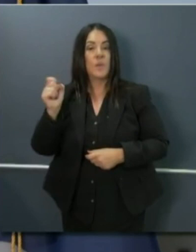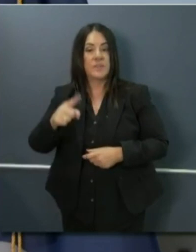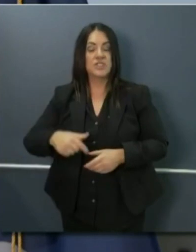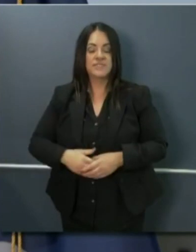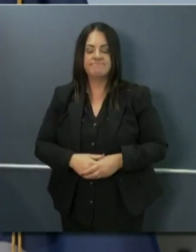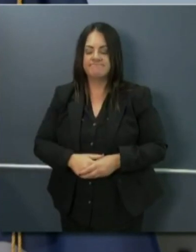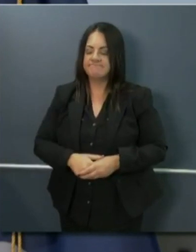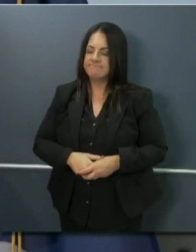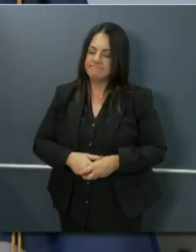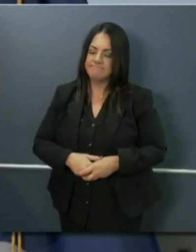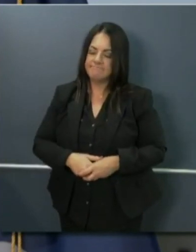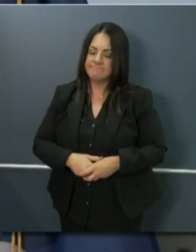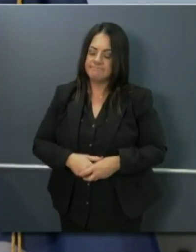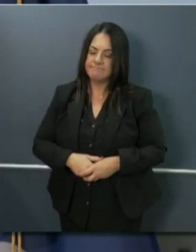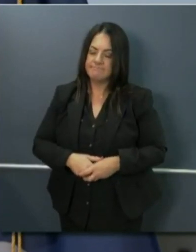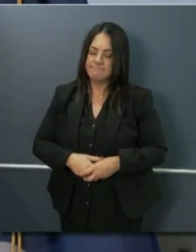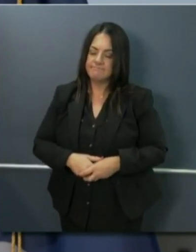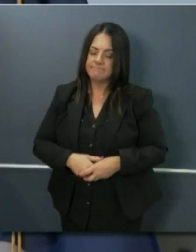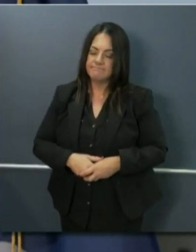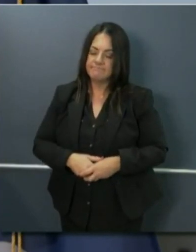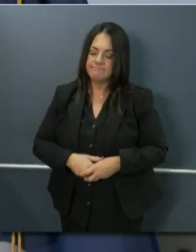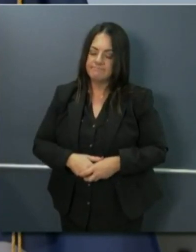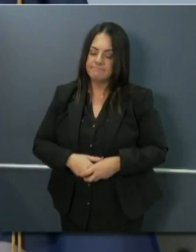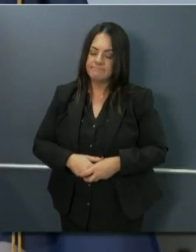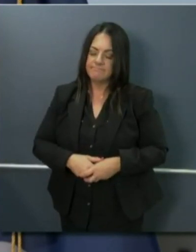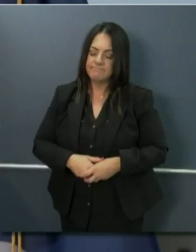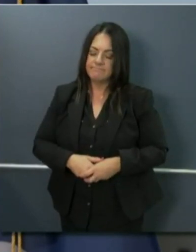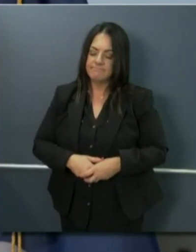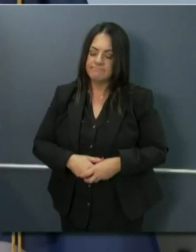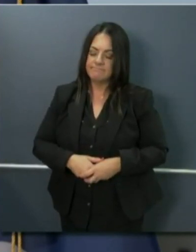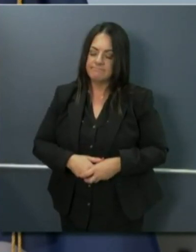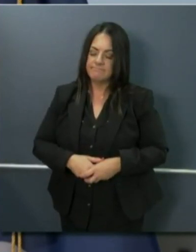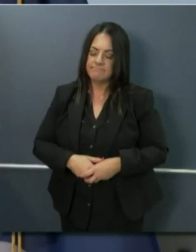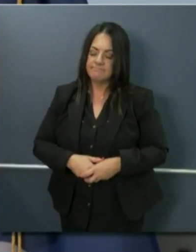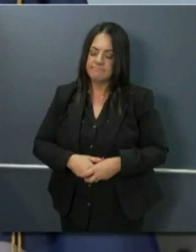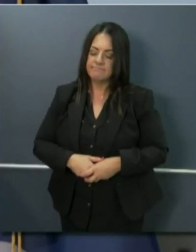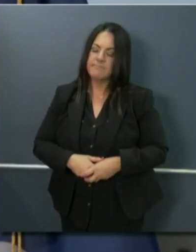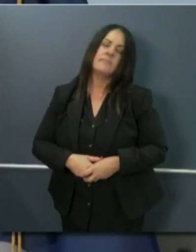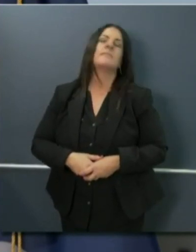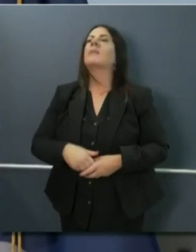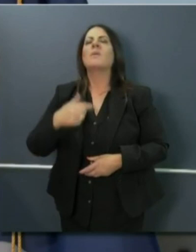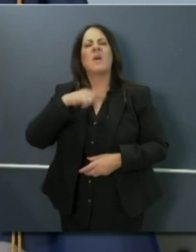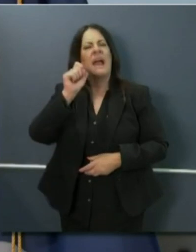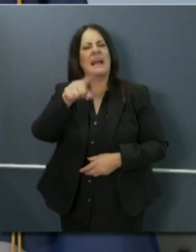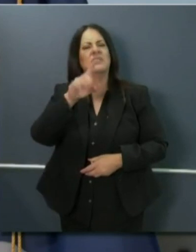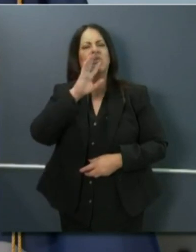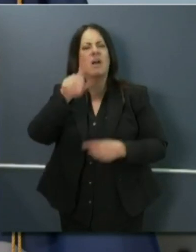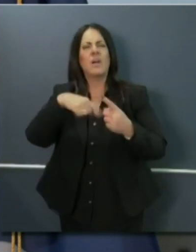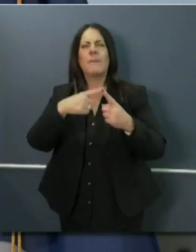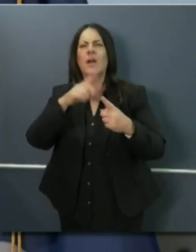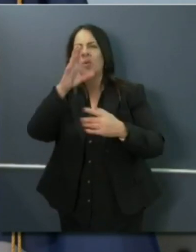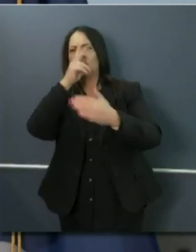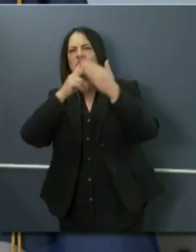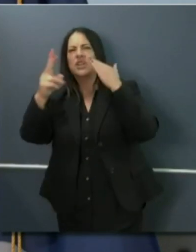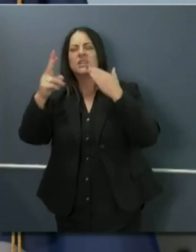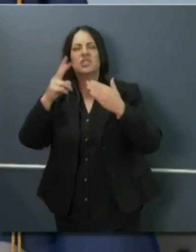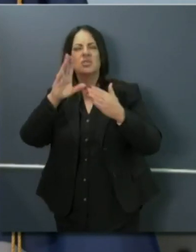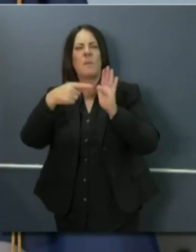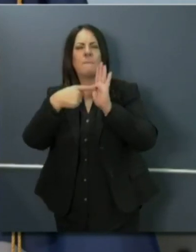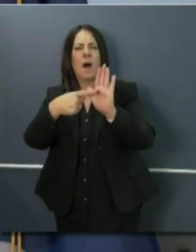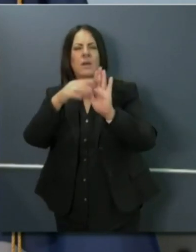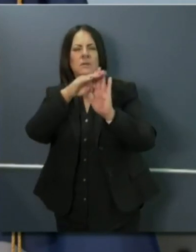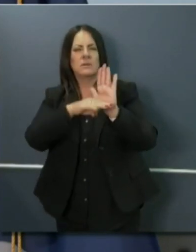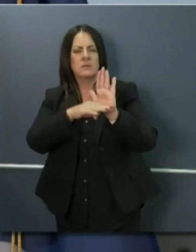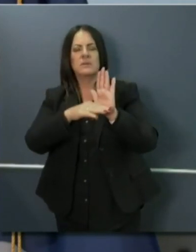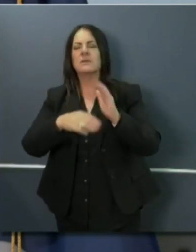Hey, Governor, thank you for taking our questions. We wanted to ask, so looking at your projections and the modeling that you all have done, when